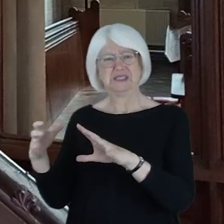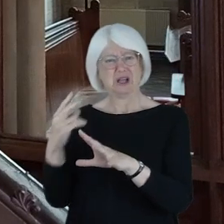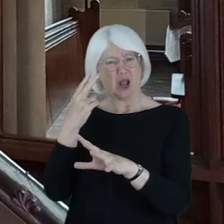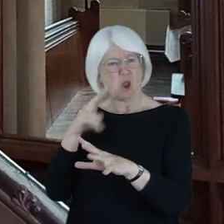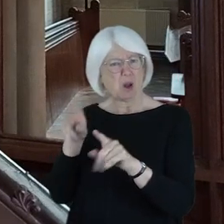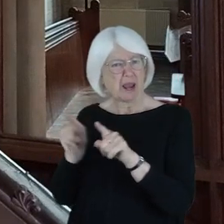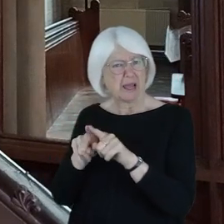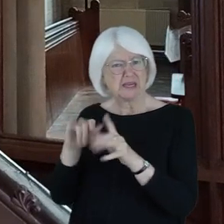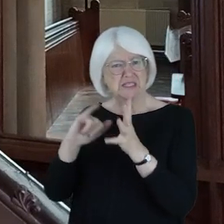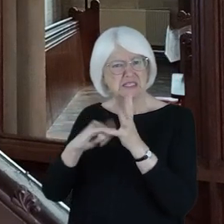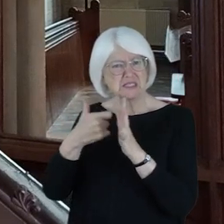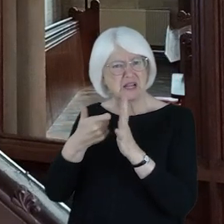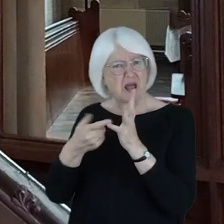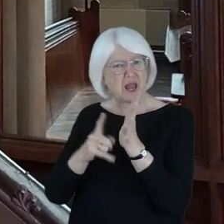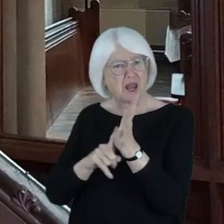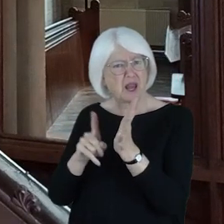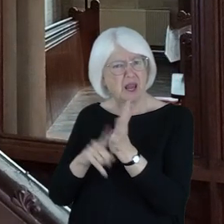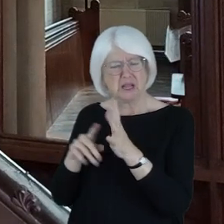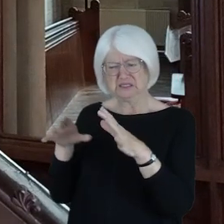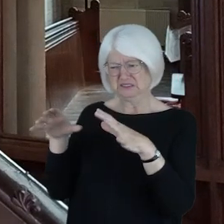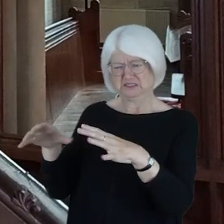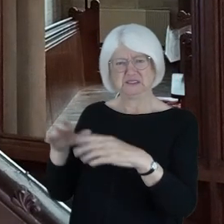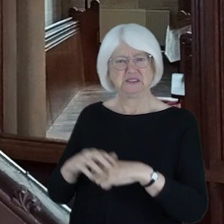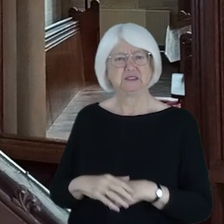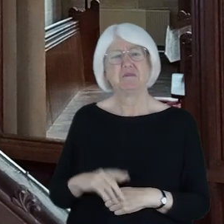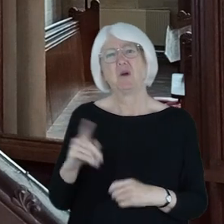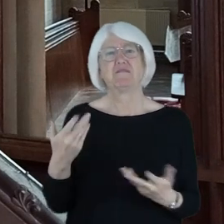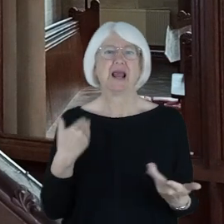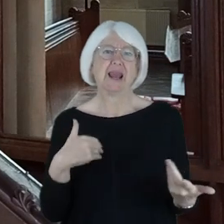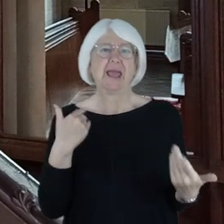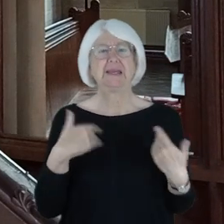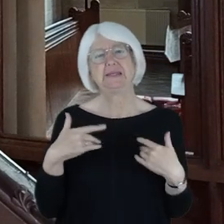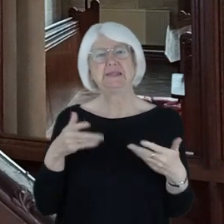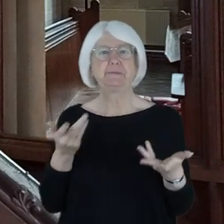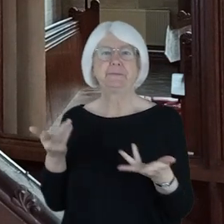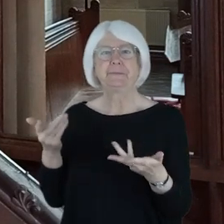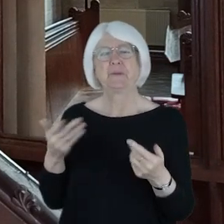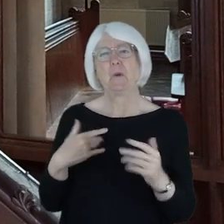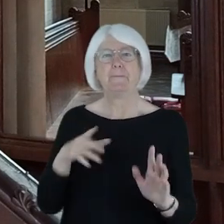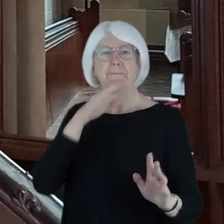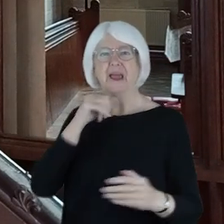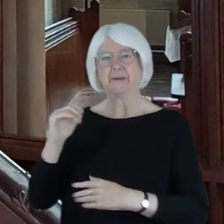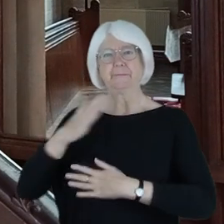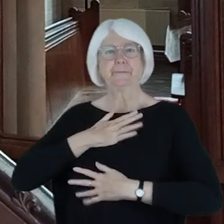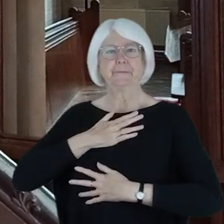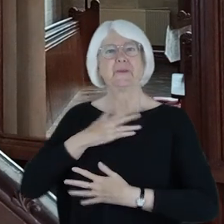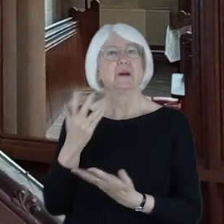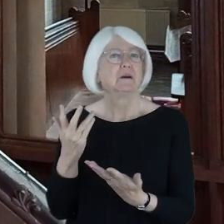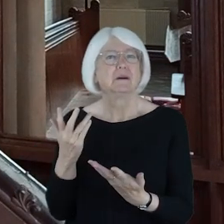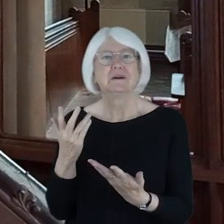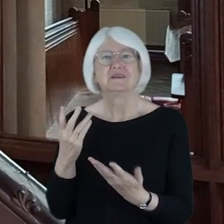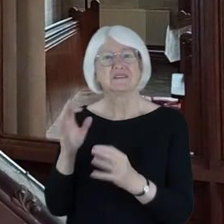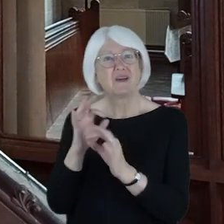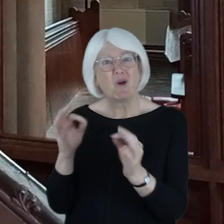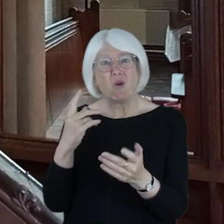the name of the place. The Skull. No ladies in waiting or men at arms attend him, only the